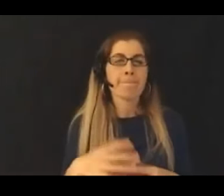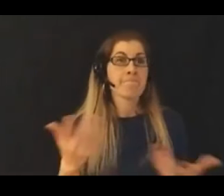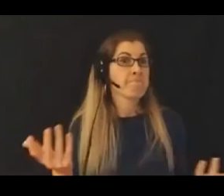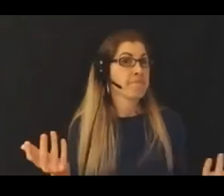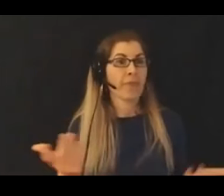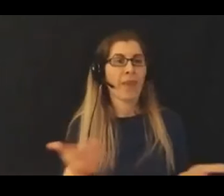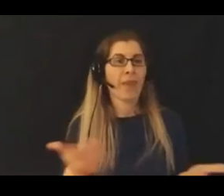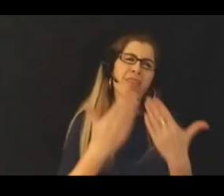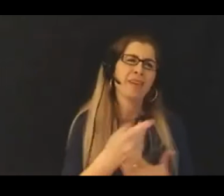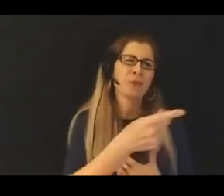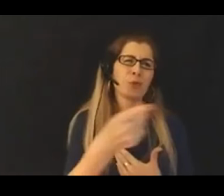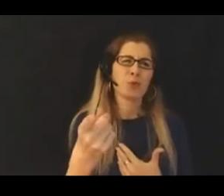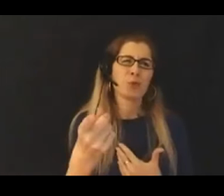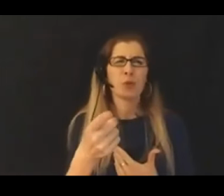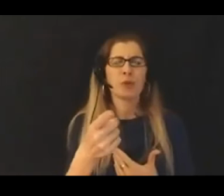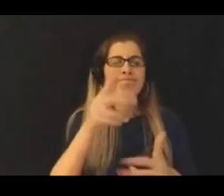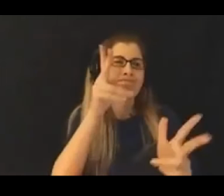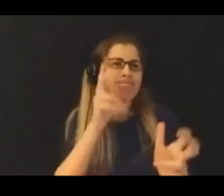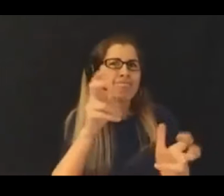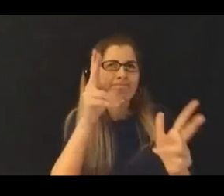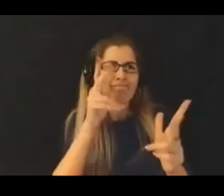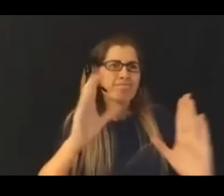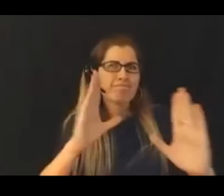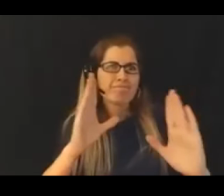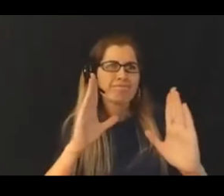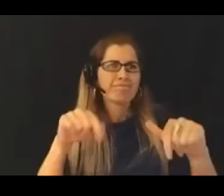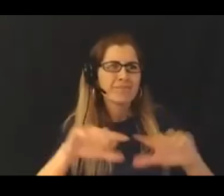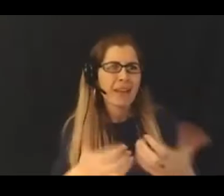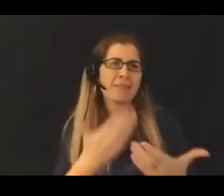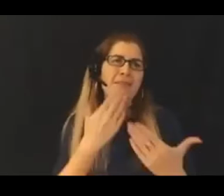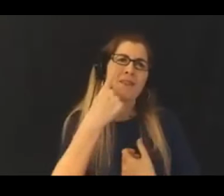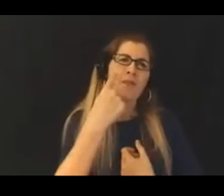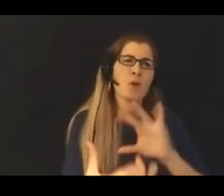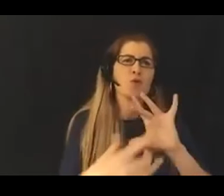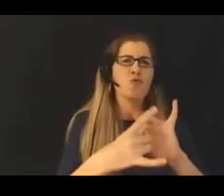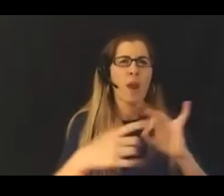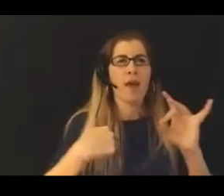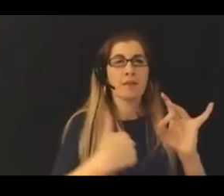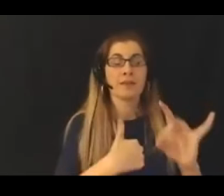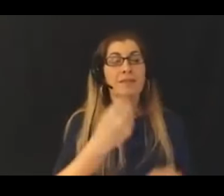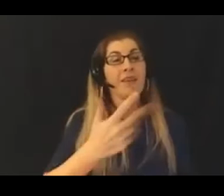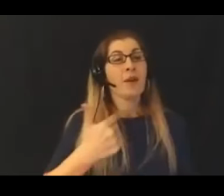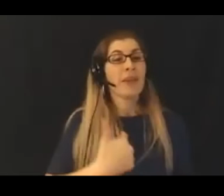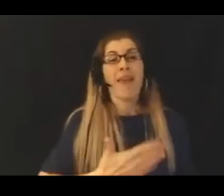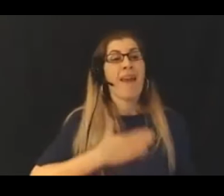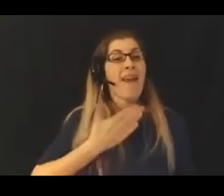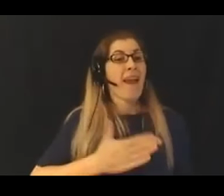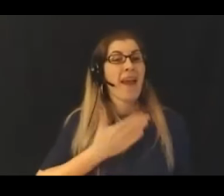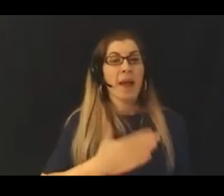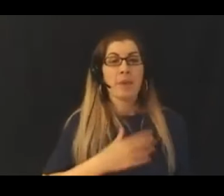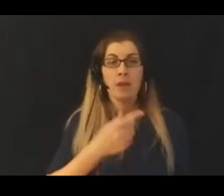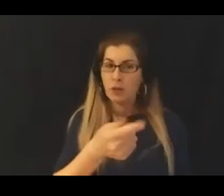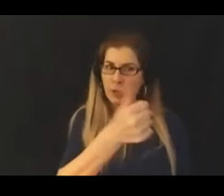thank you so much for listening and your attention and just joining us today. And we're happy to you know,